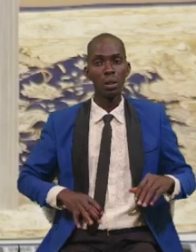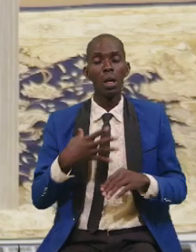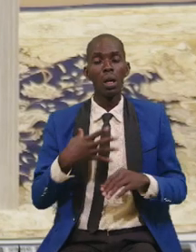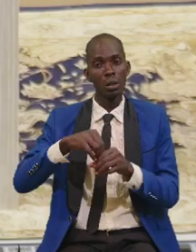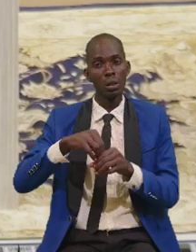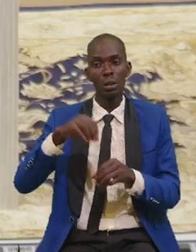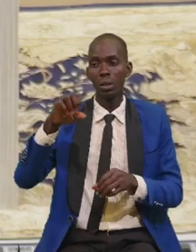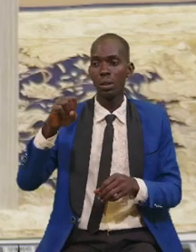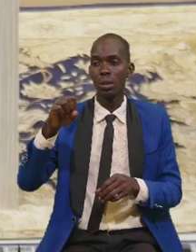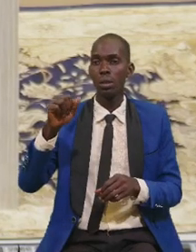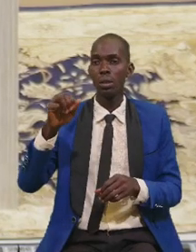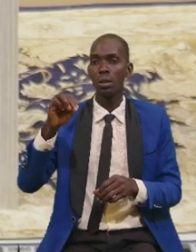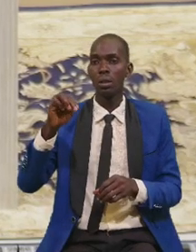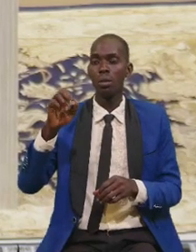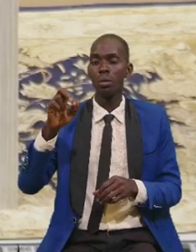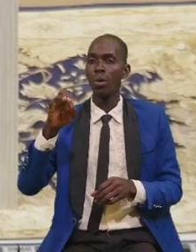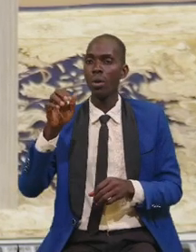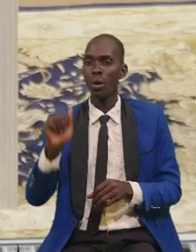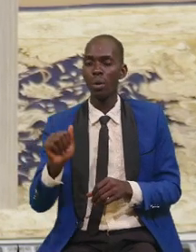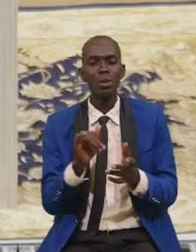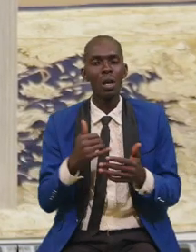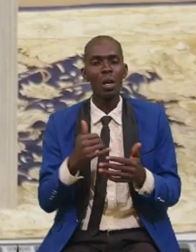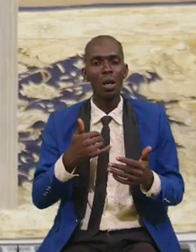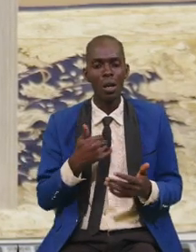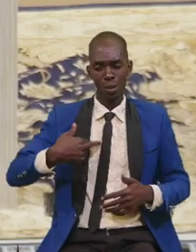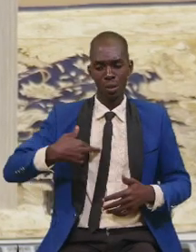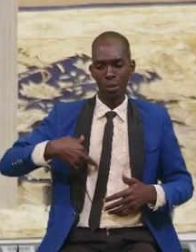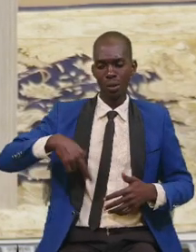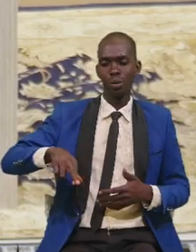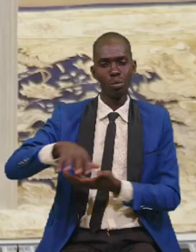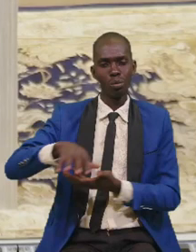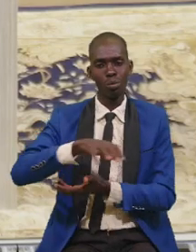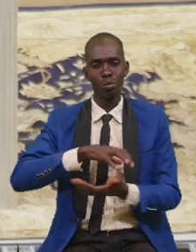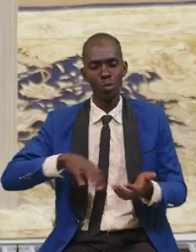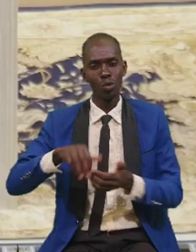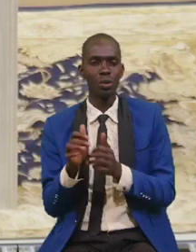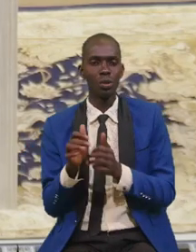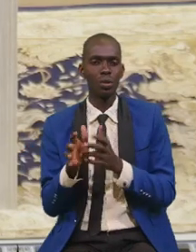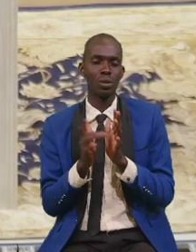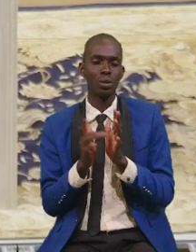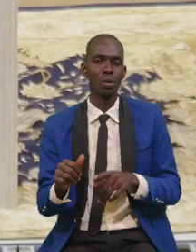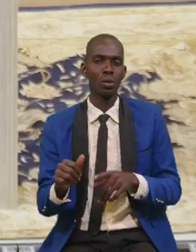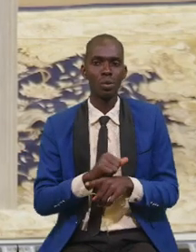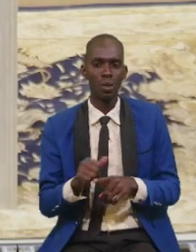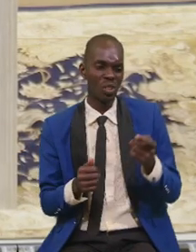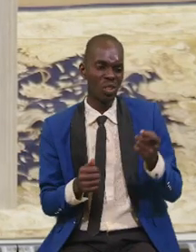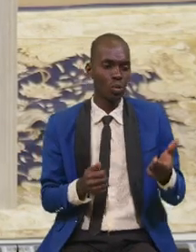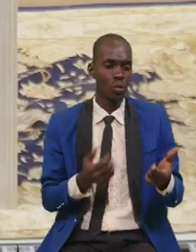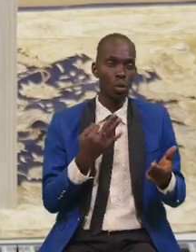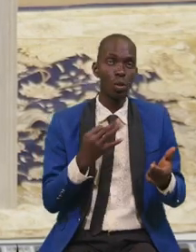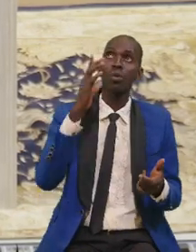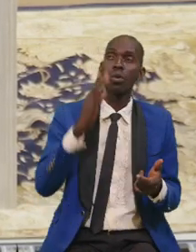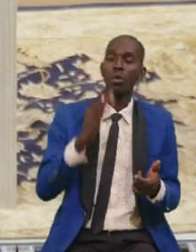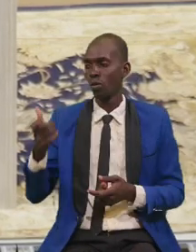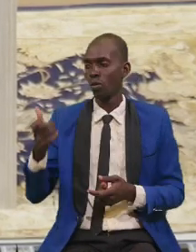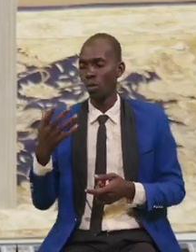They have religion, mixed religion, a little bit of Abraham, a little bit of tradition, in that same place.